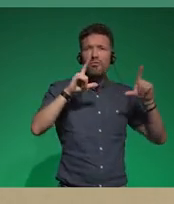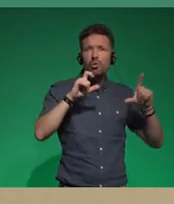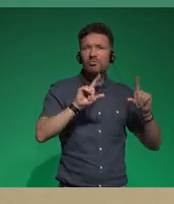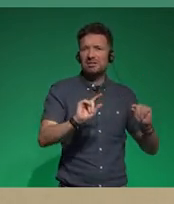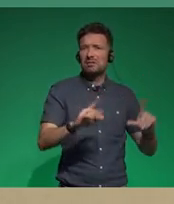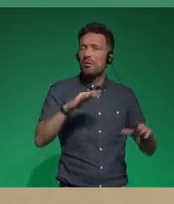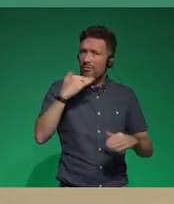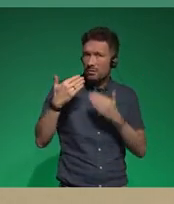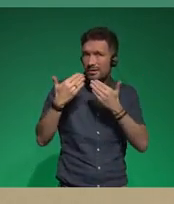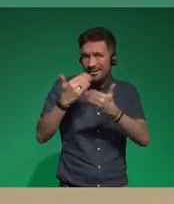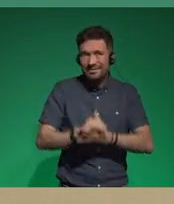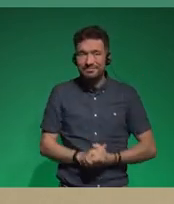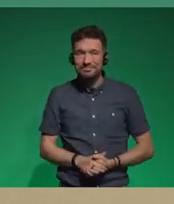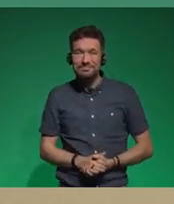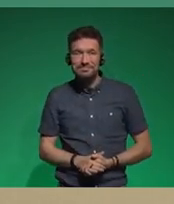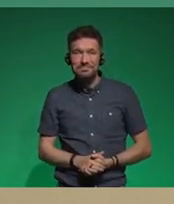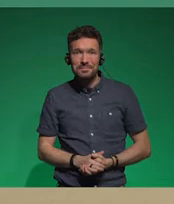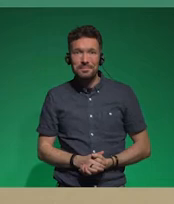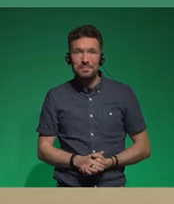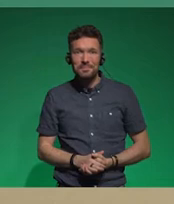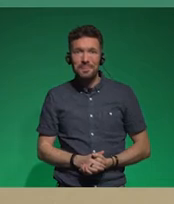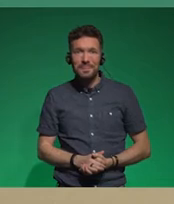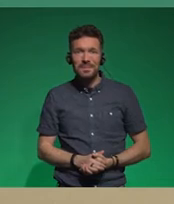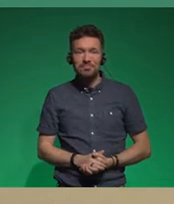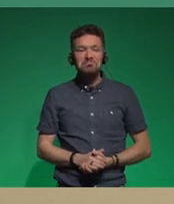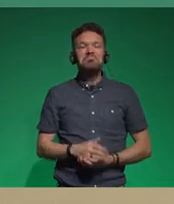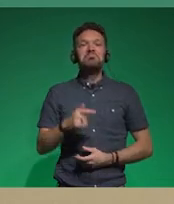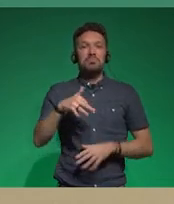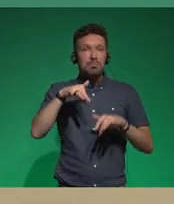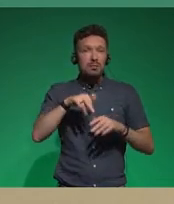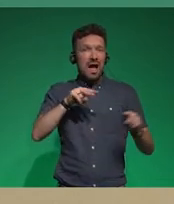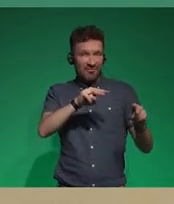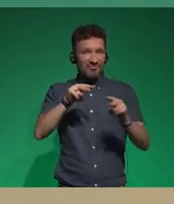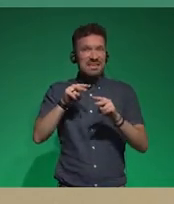we have the entire film and we would like to show it now.